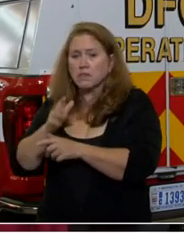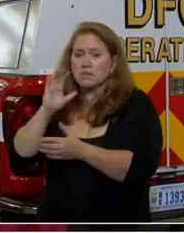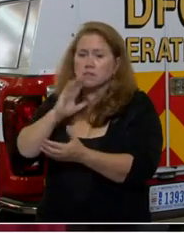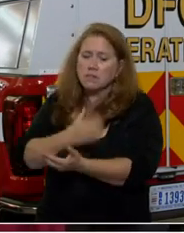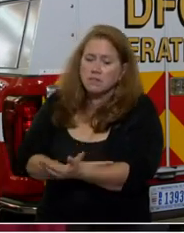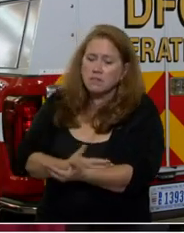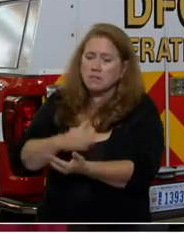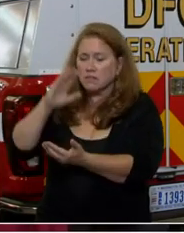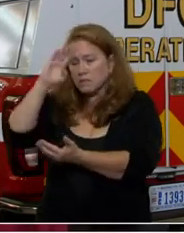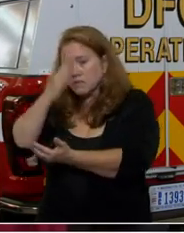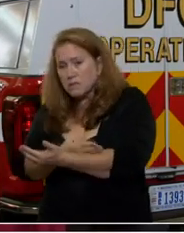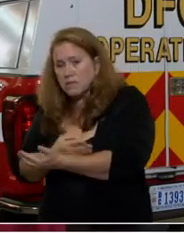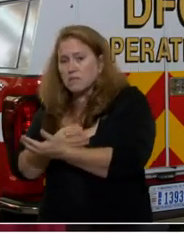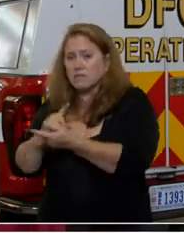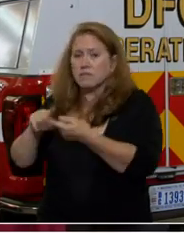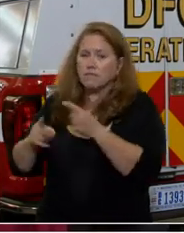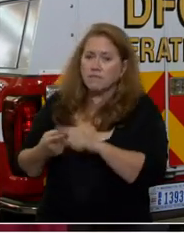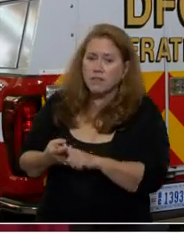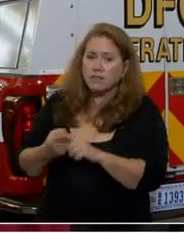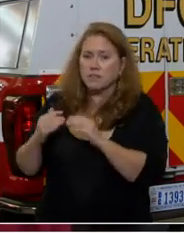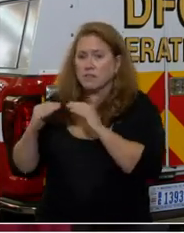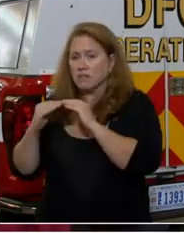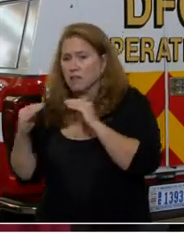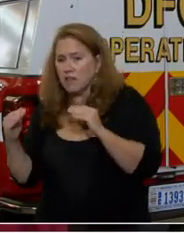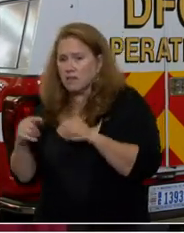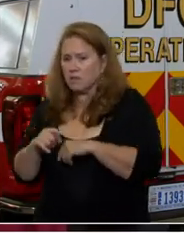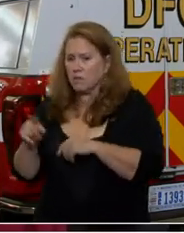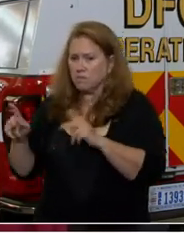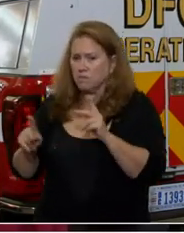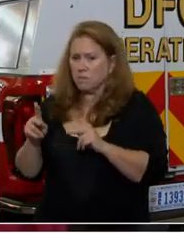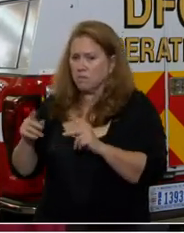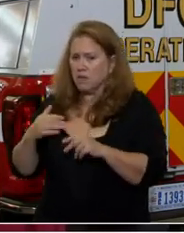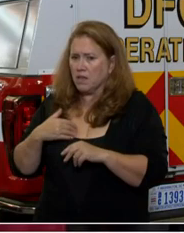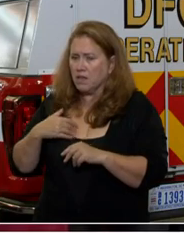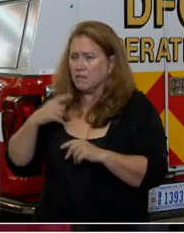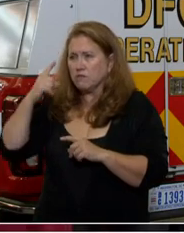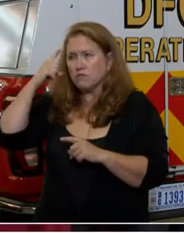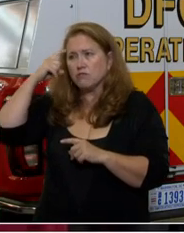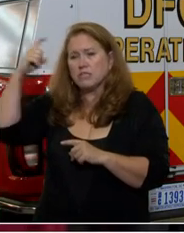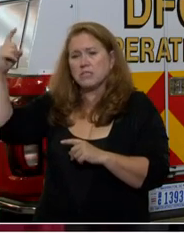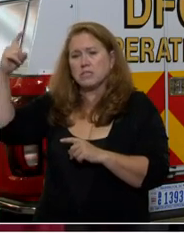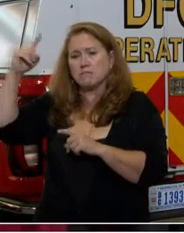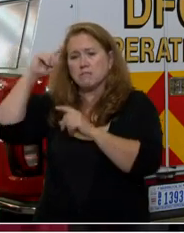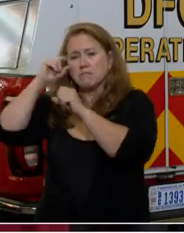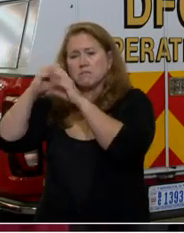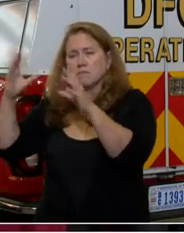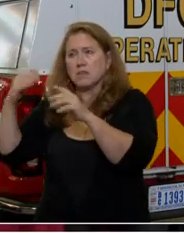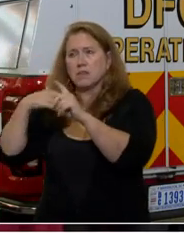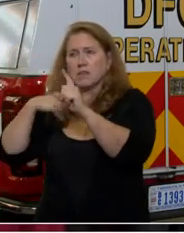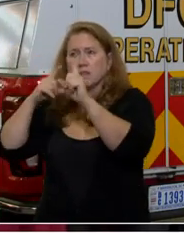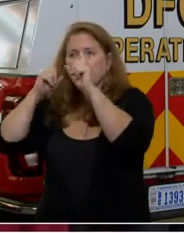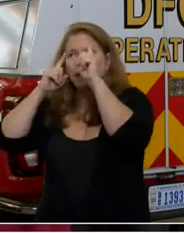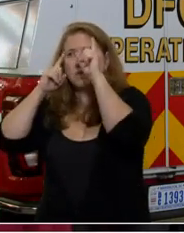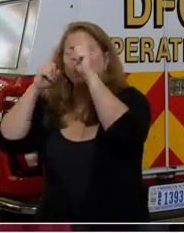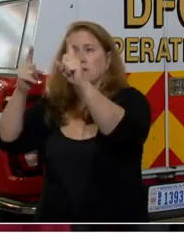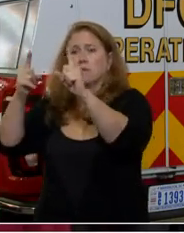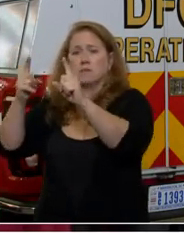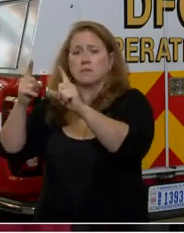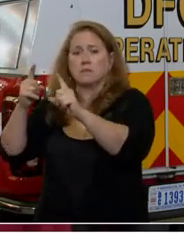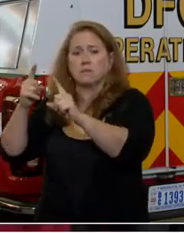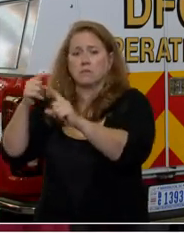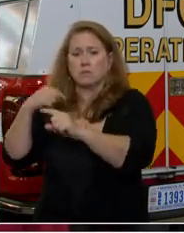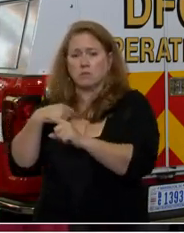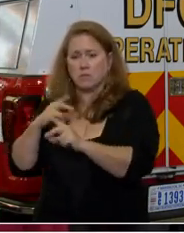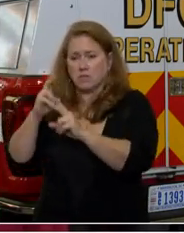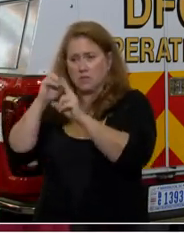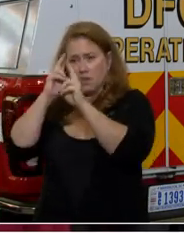neighbors. They were people with dreams, aspirations, and plans for future. We honored their memory